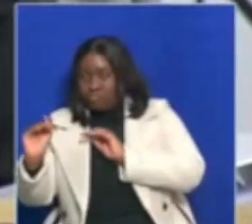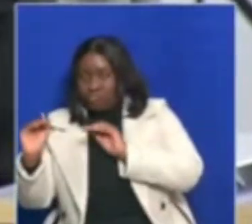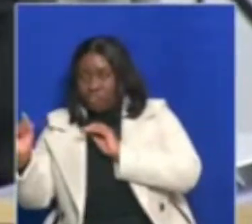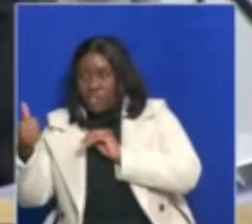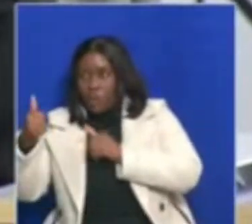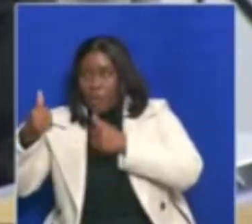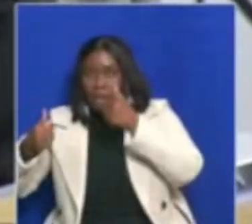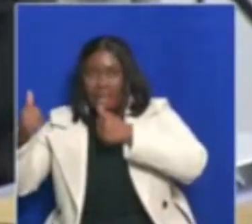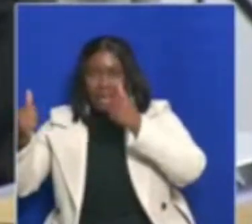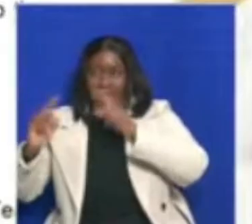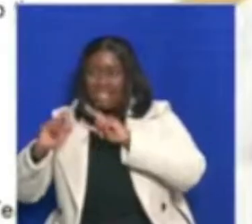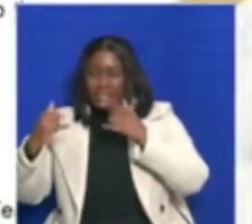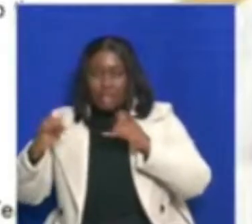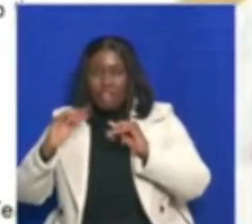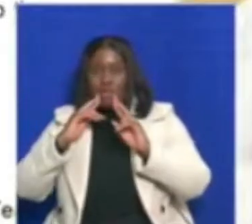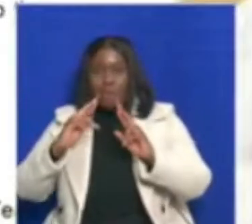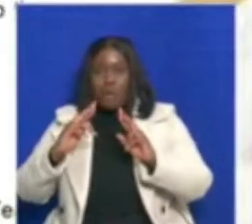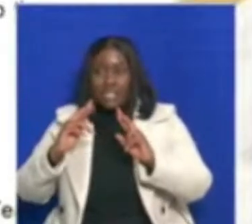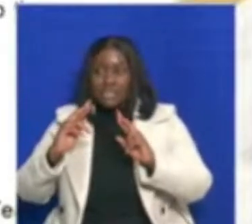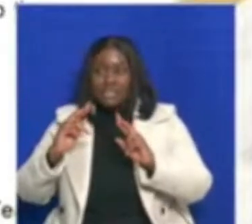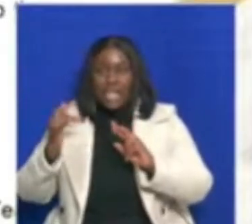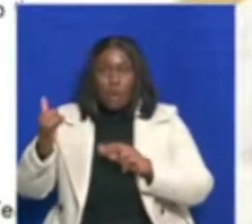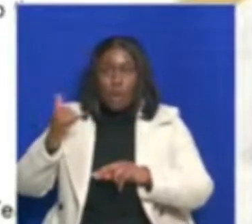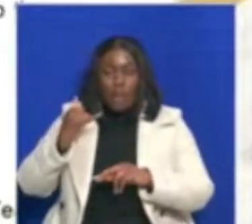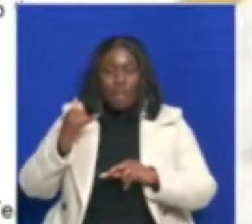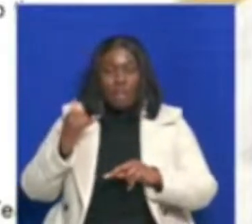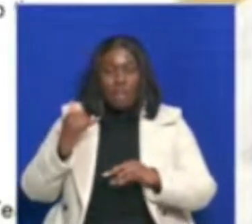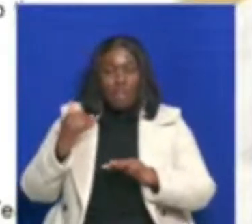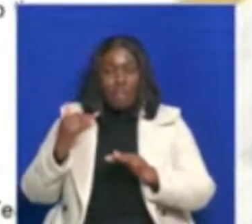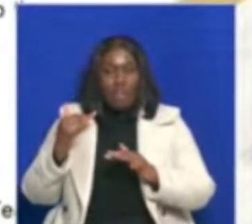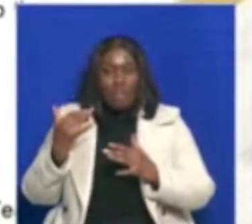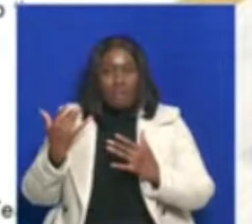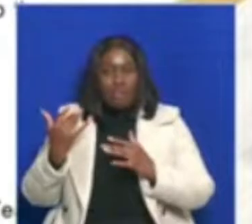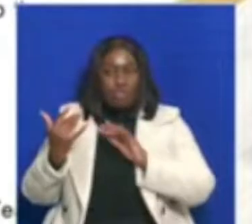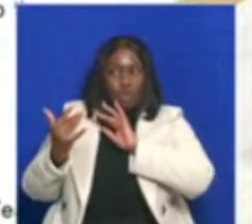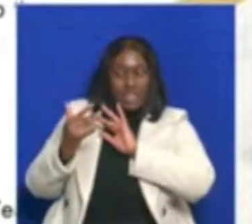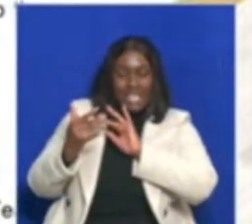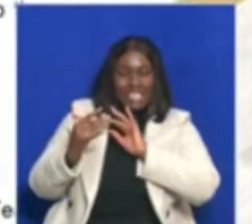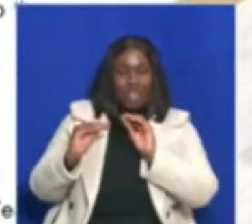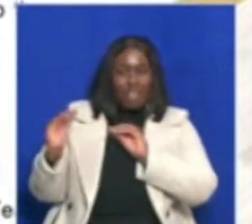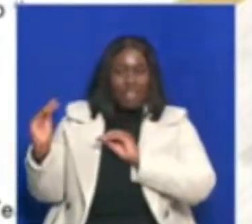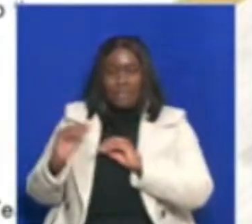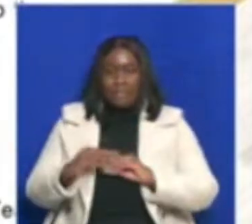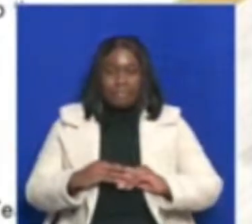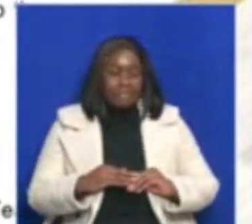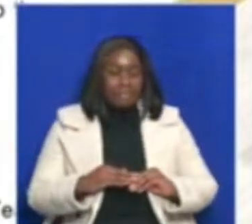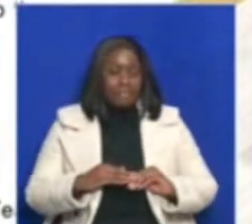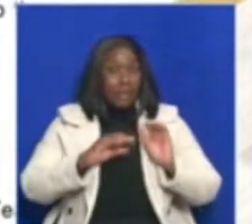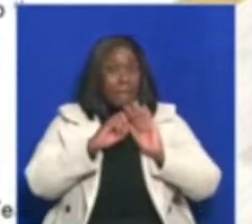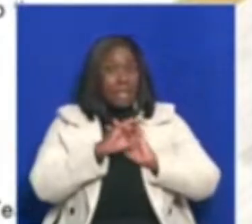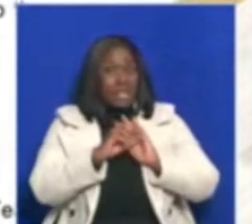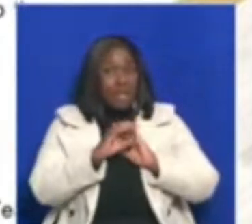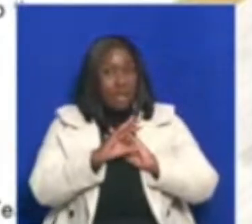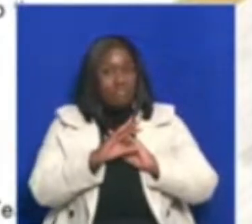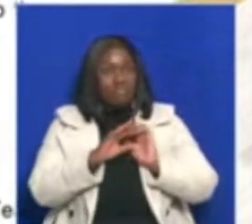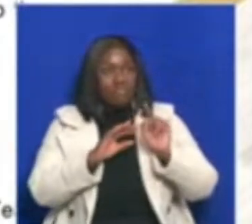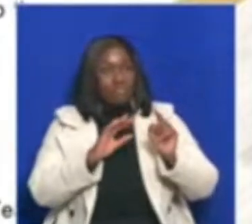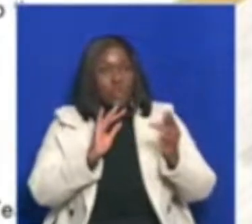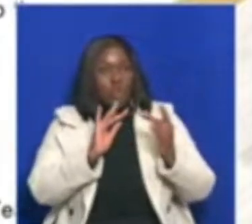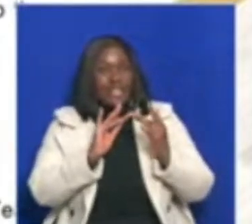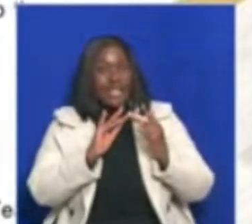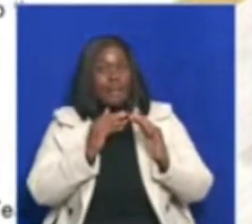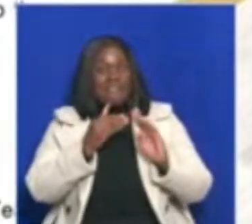reporting. IPID has identified that media personnel are regularly contacted prior to IPID officials